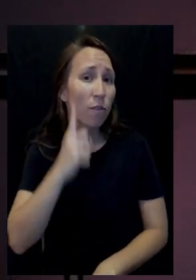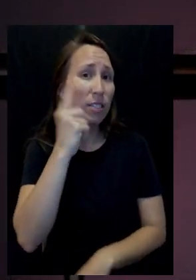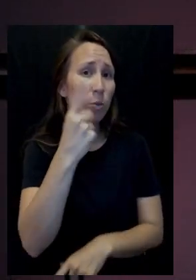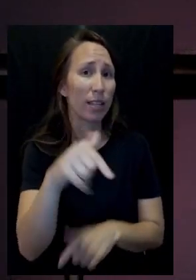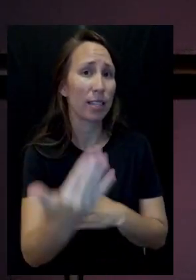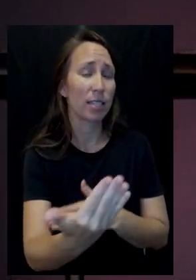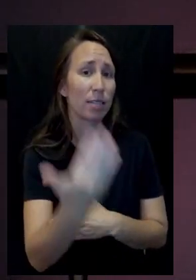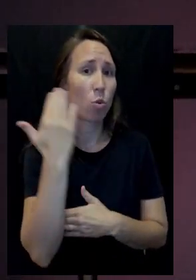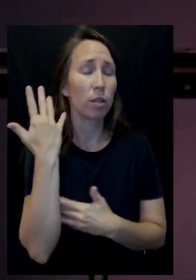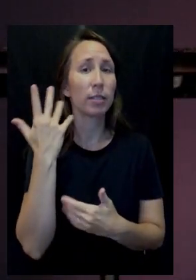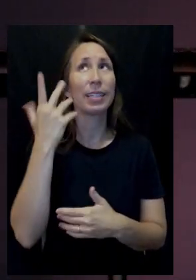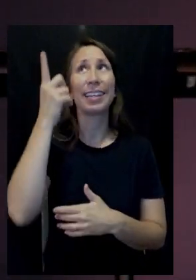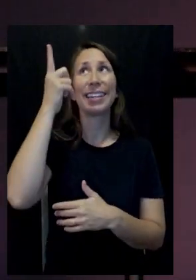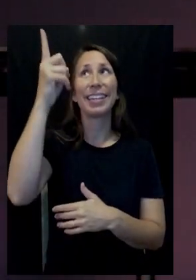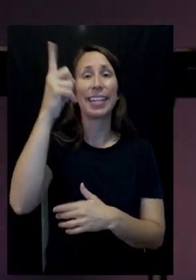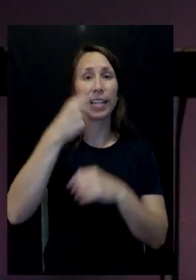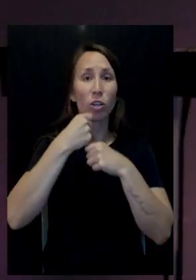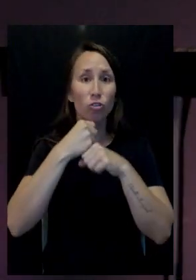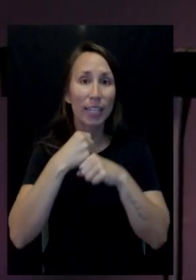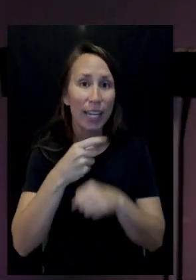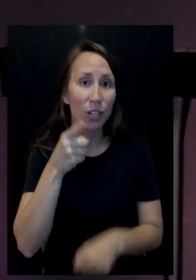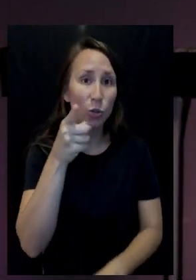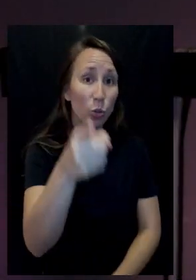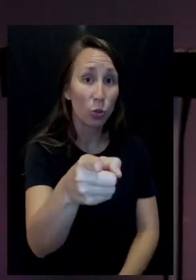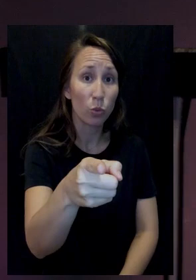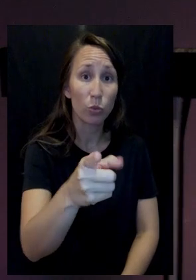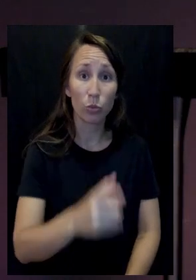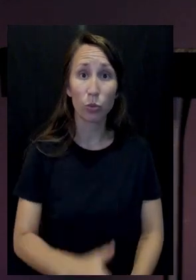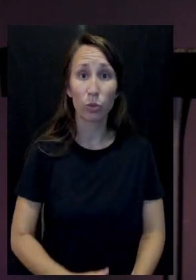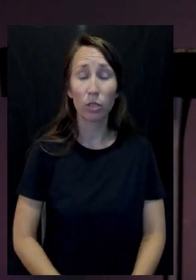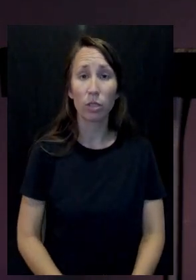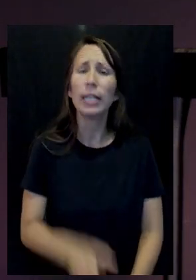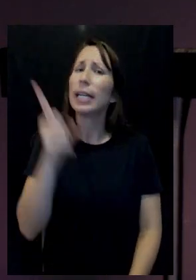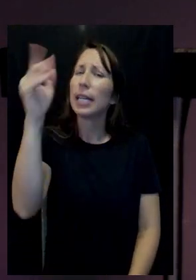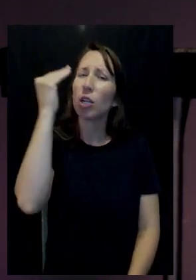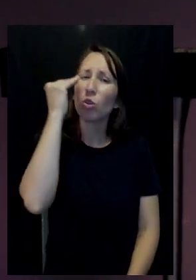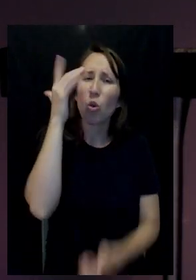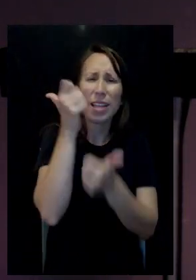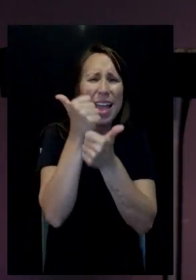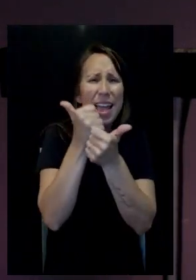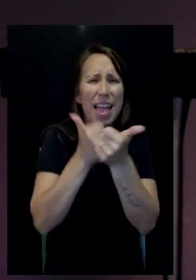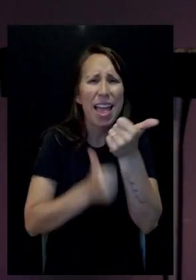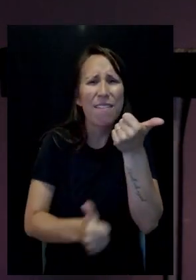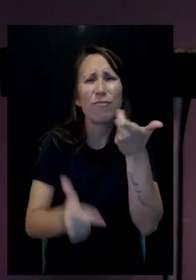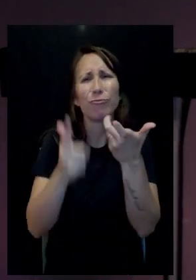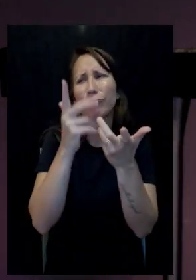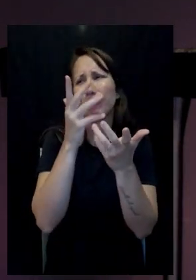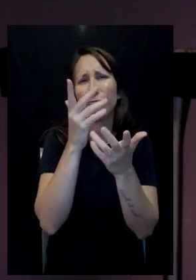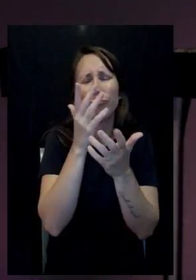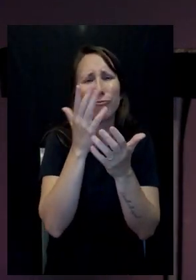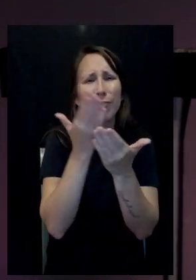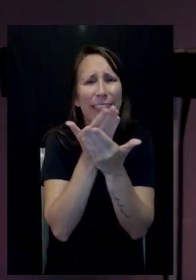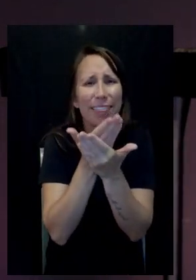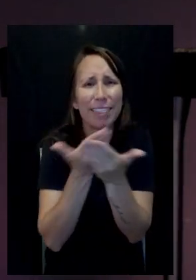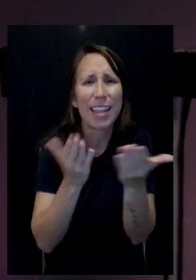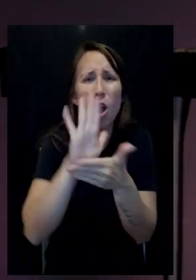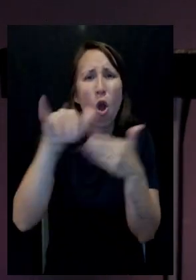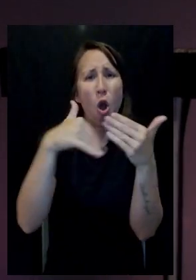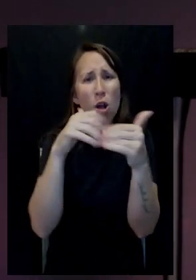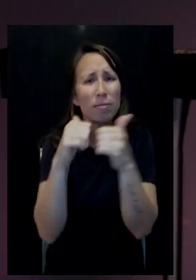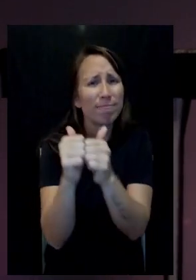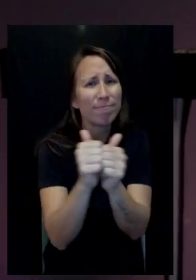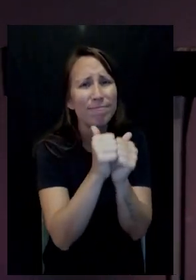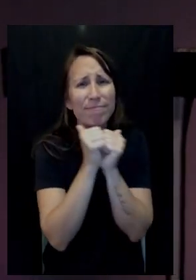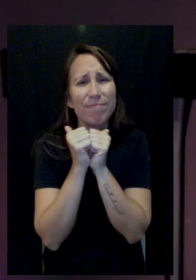this morning, is he created you. He knows every single little thing and he knows how it all